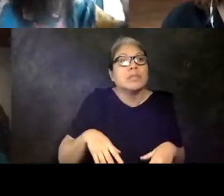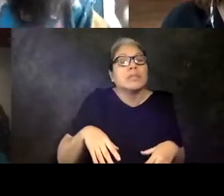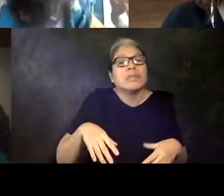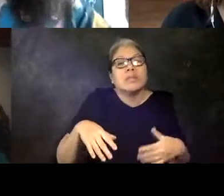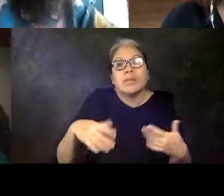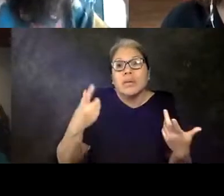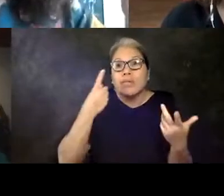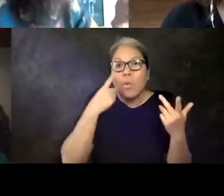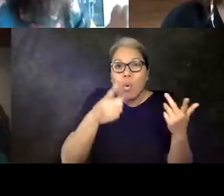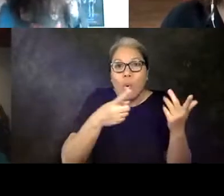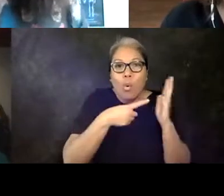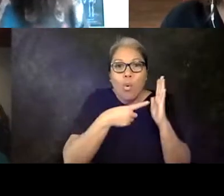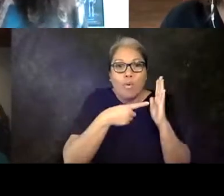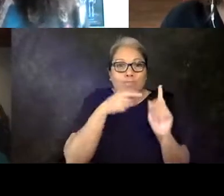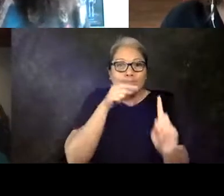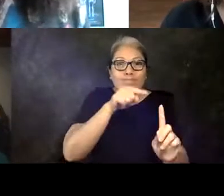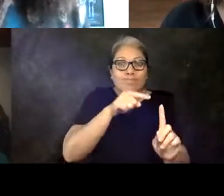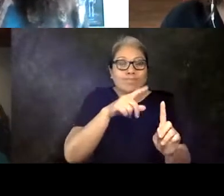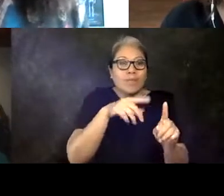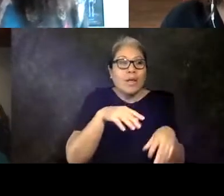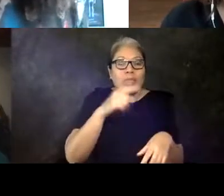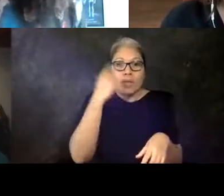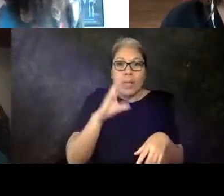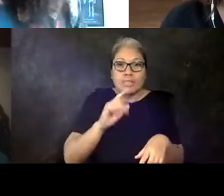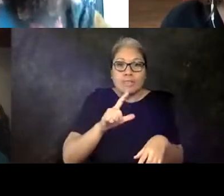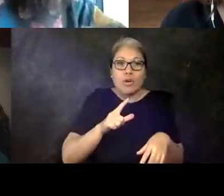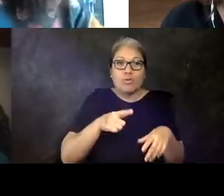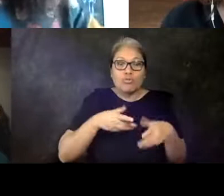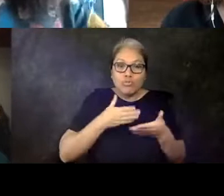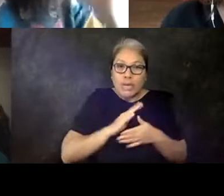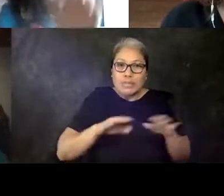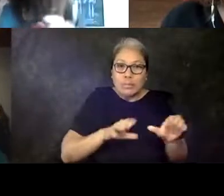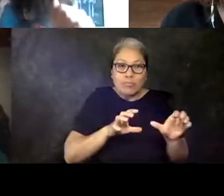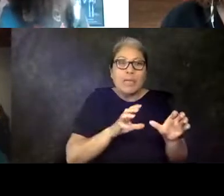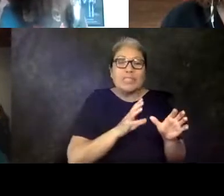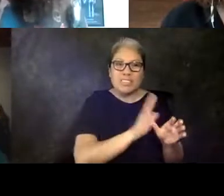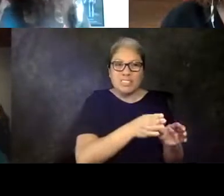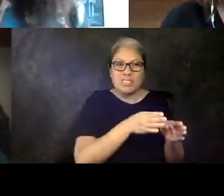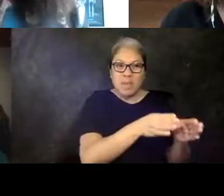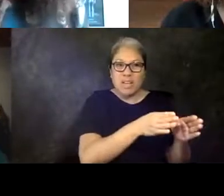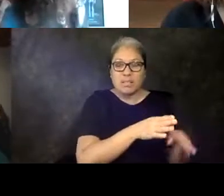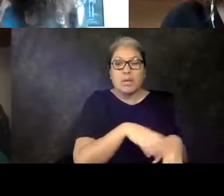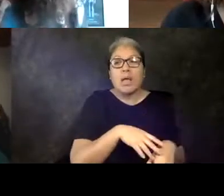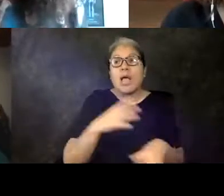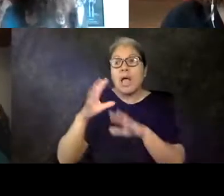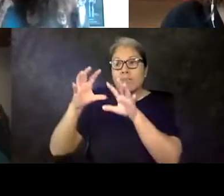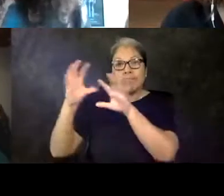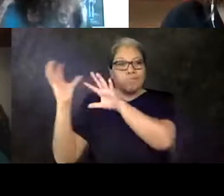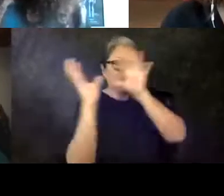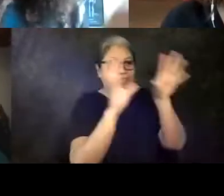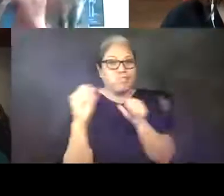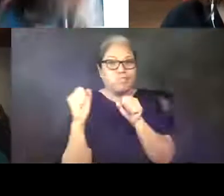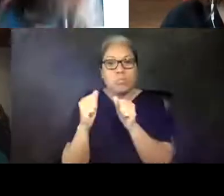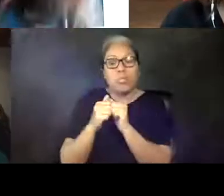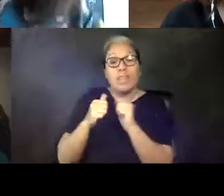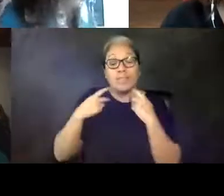the mechanisms of the Black civil rights movement was undertaken by white folks with physical disabilities,